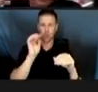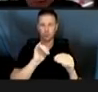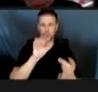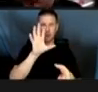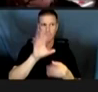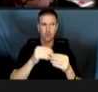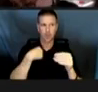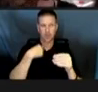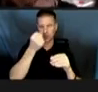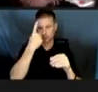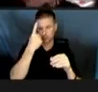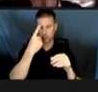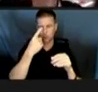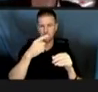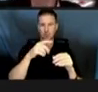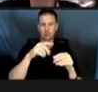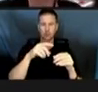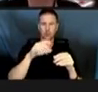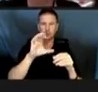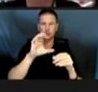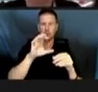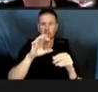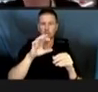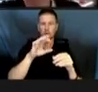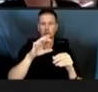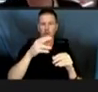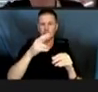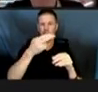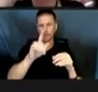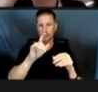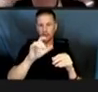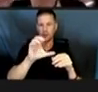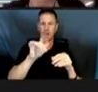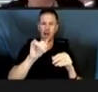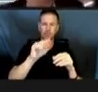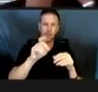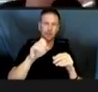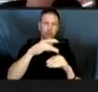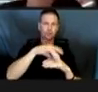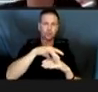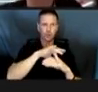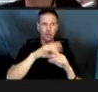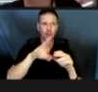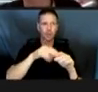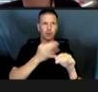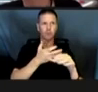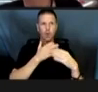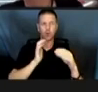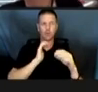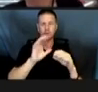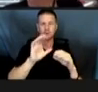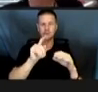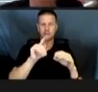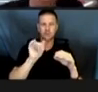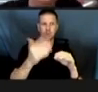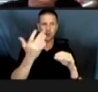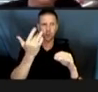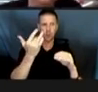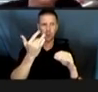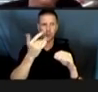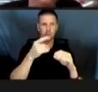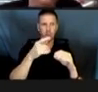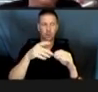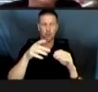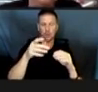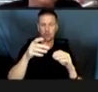I understand pragmatism. I understand the hillsides and the geographic nature of our city. And that's why the rulemaking